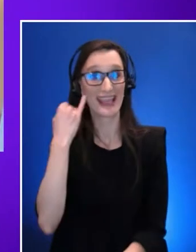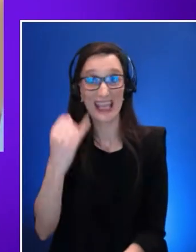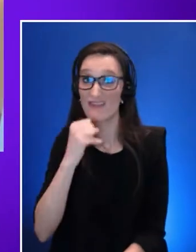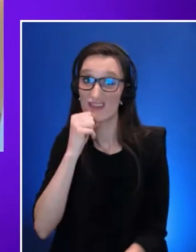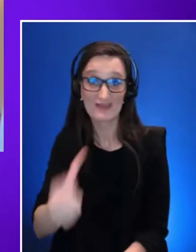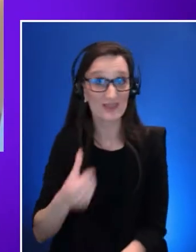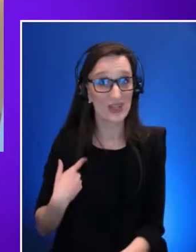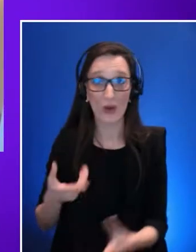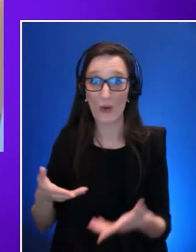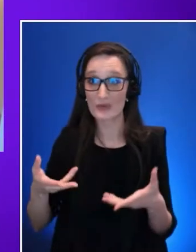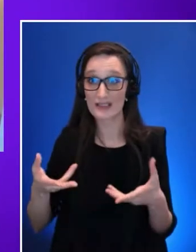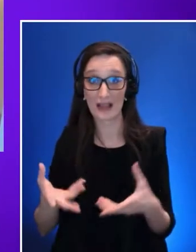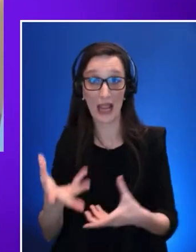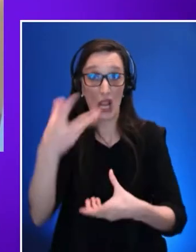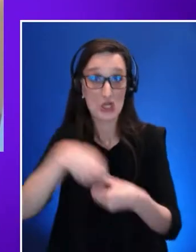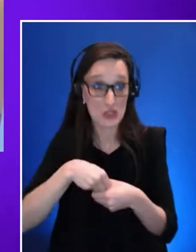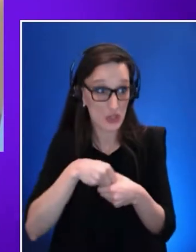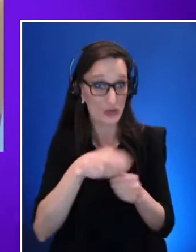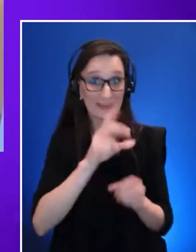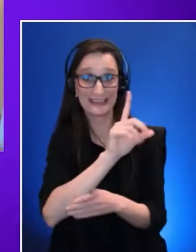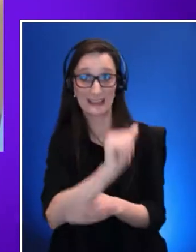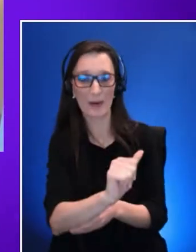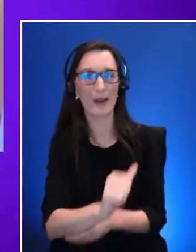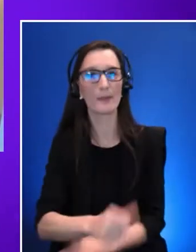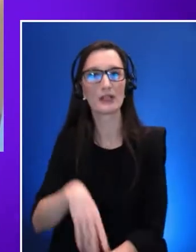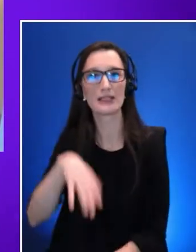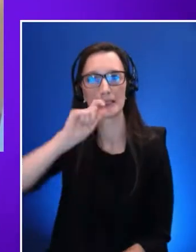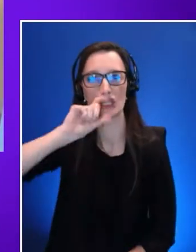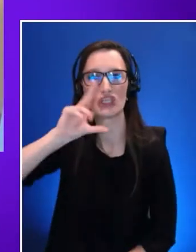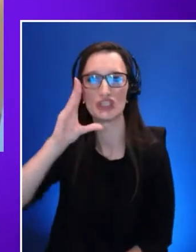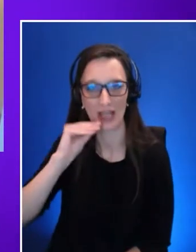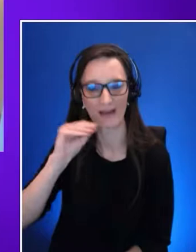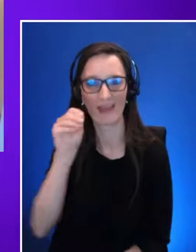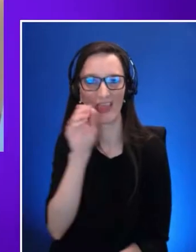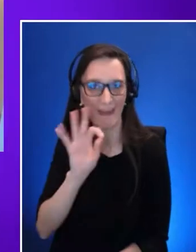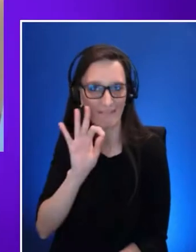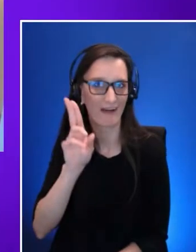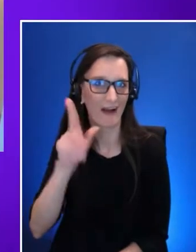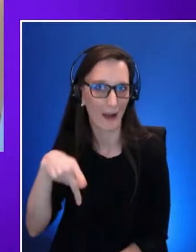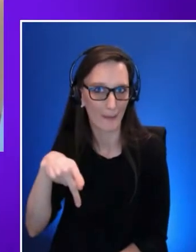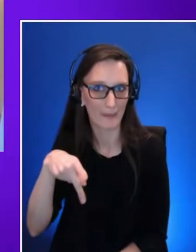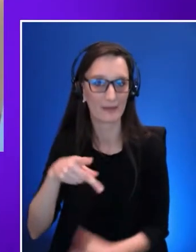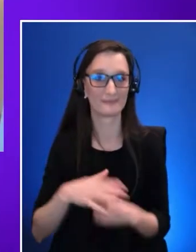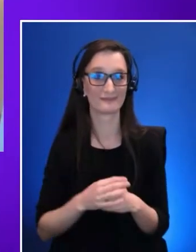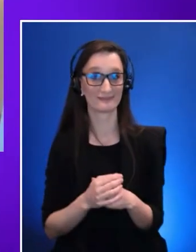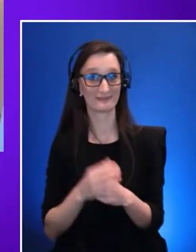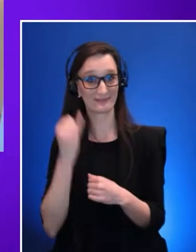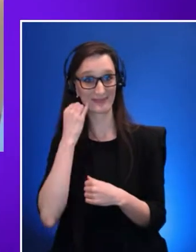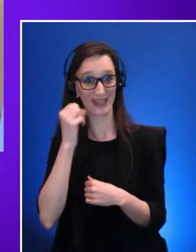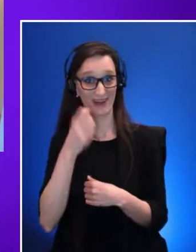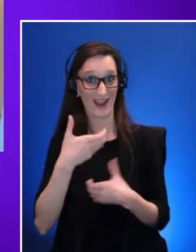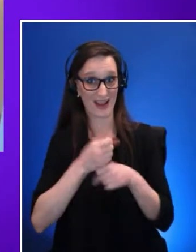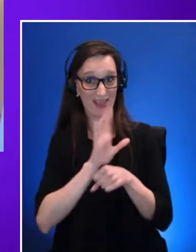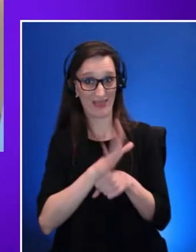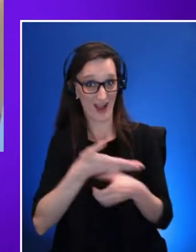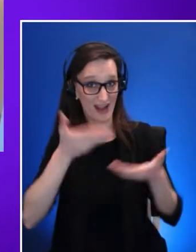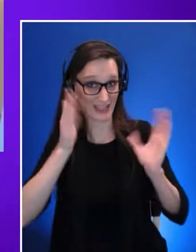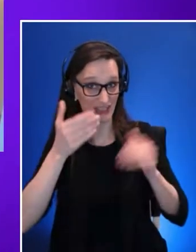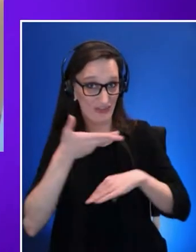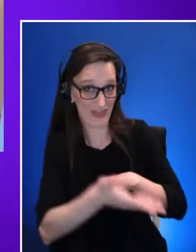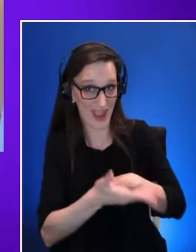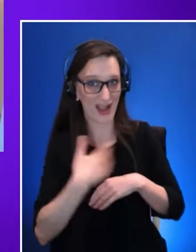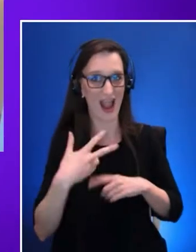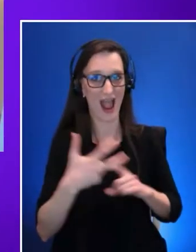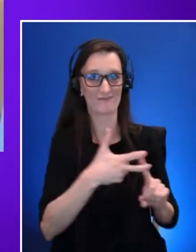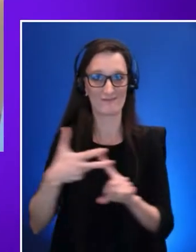got a lot of attention. And then from there, I brought the Ruderman Family Foundation into Hollywood, and they together we made a lot